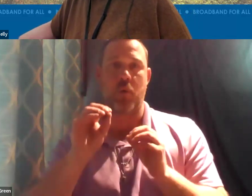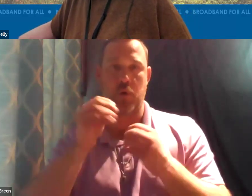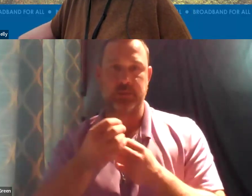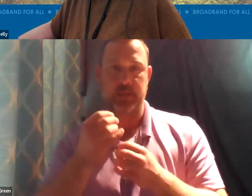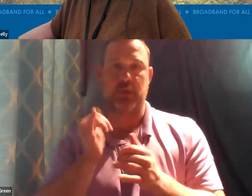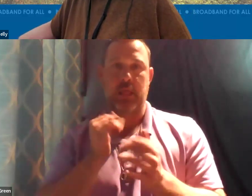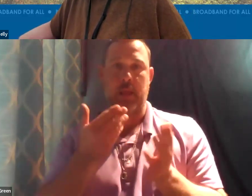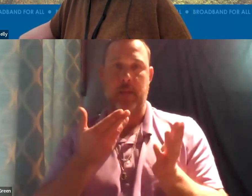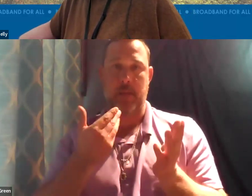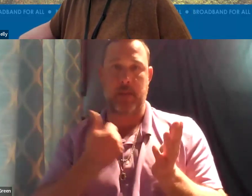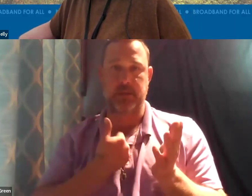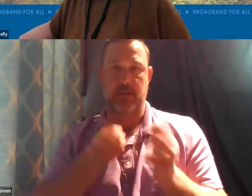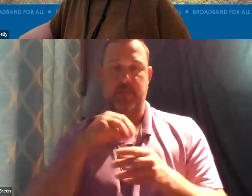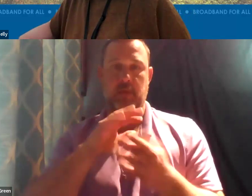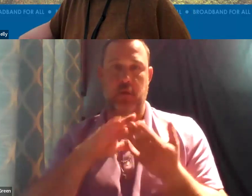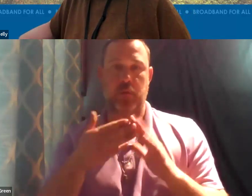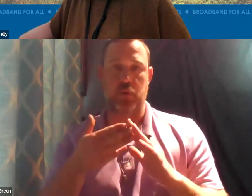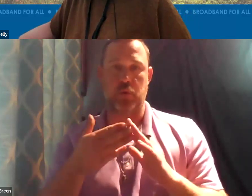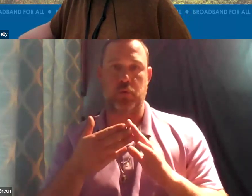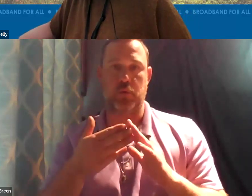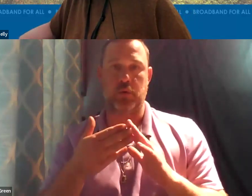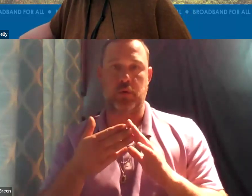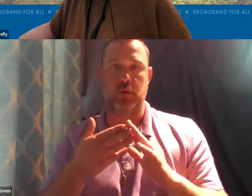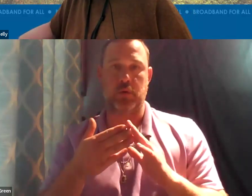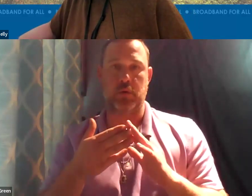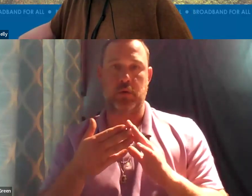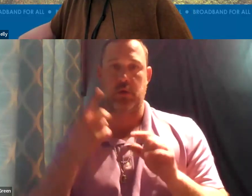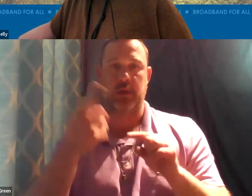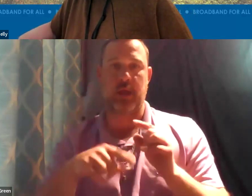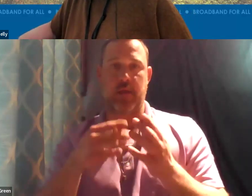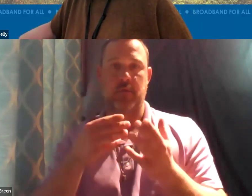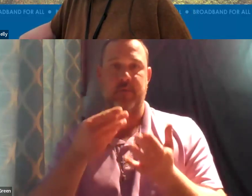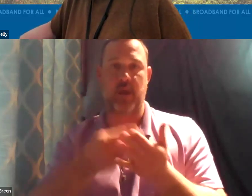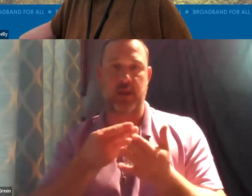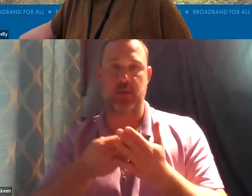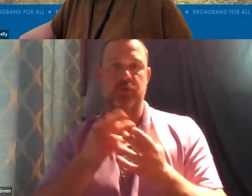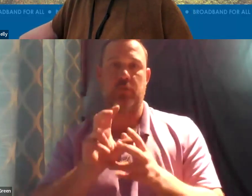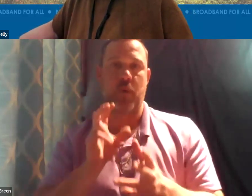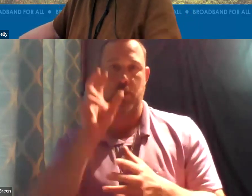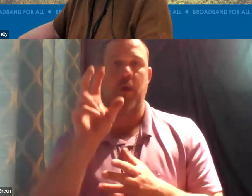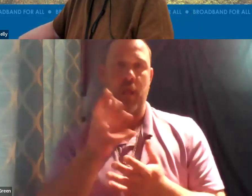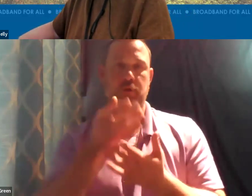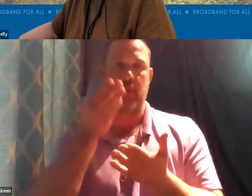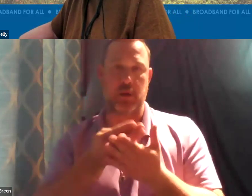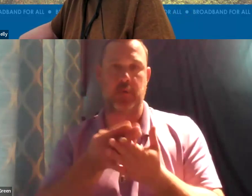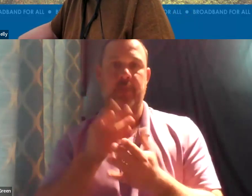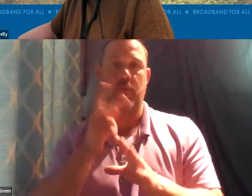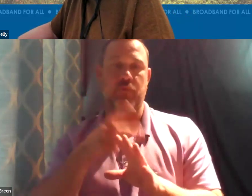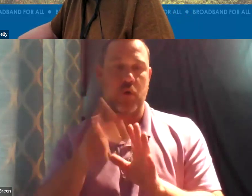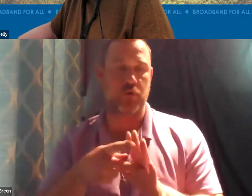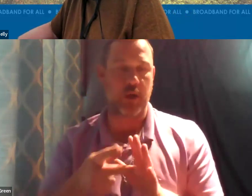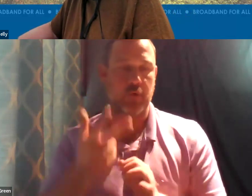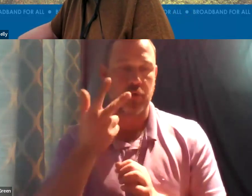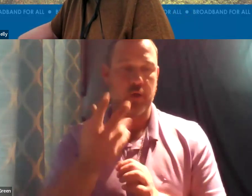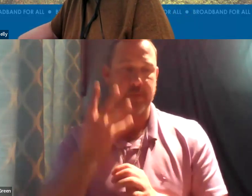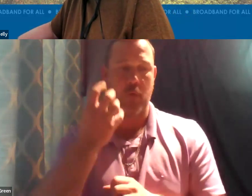mine inside of this community couldn't financially pony up a large amount of money to do a program for 3 or 4